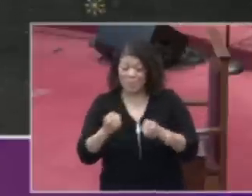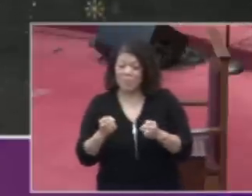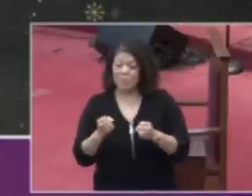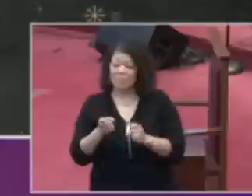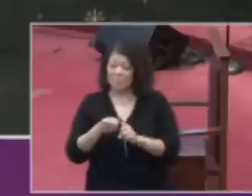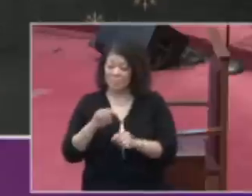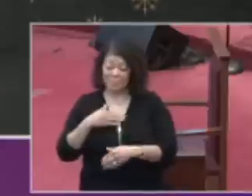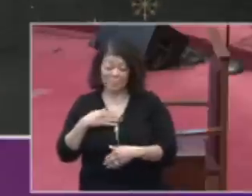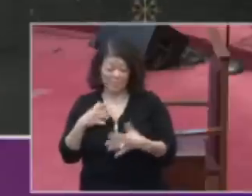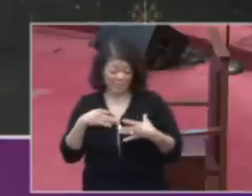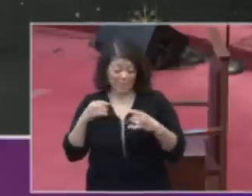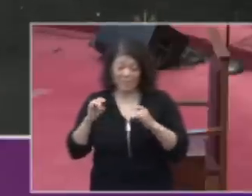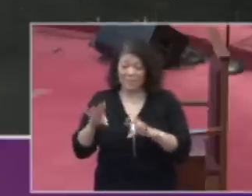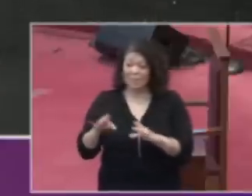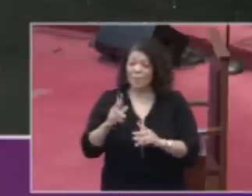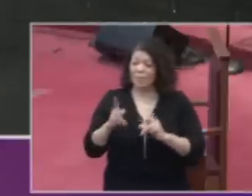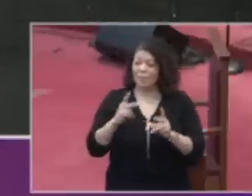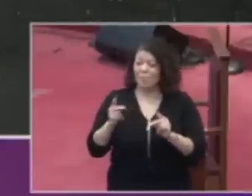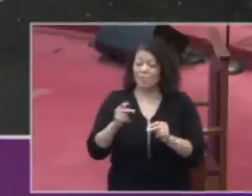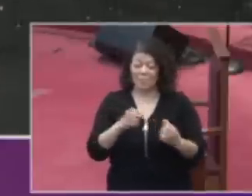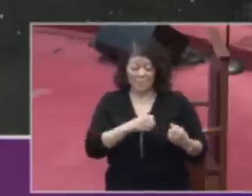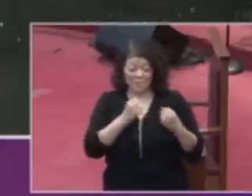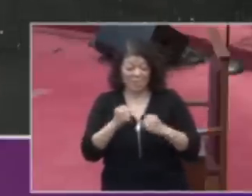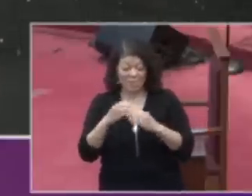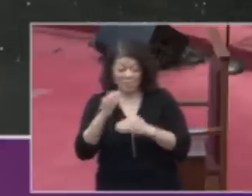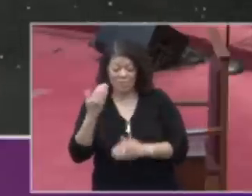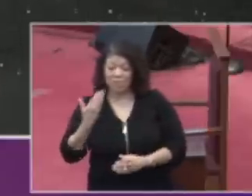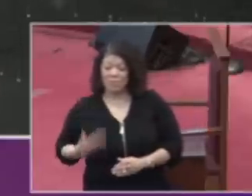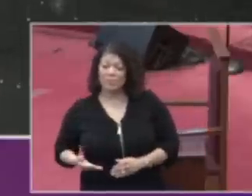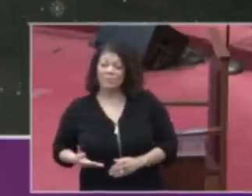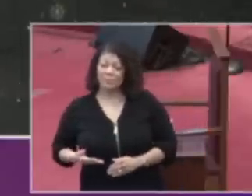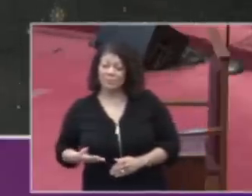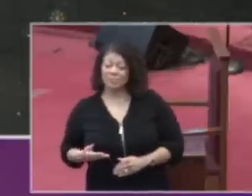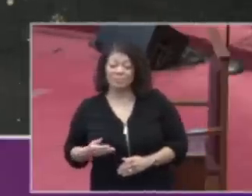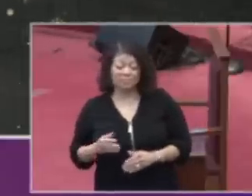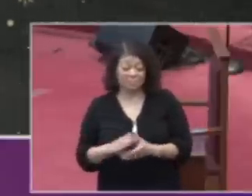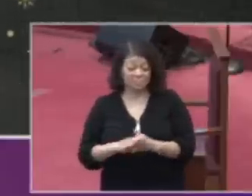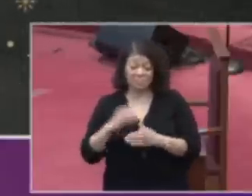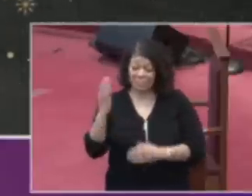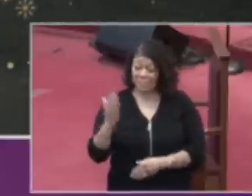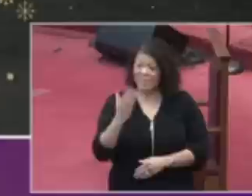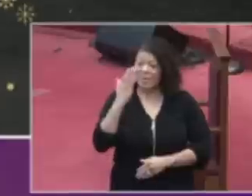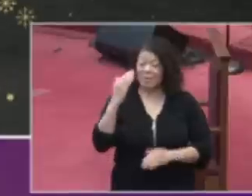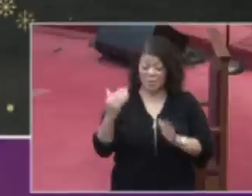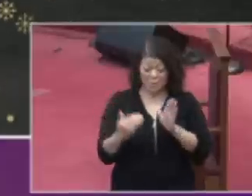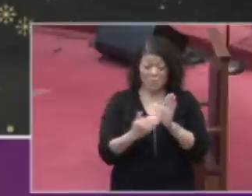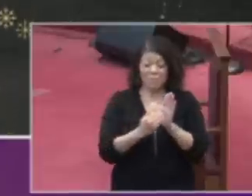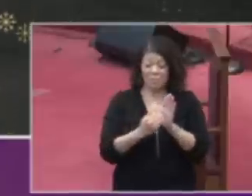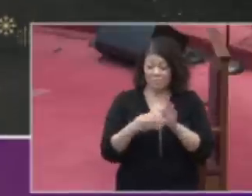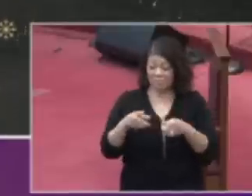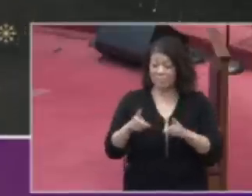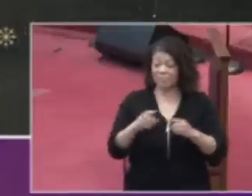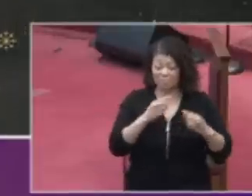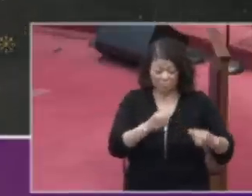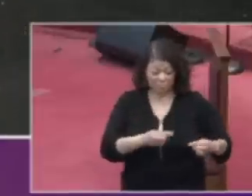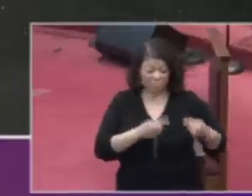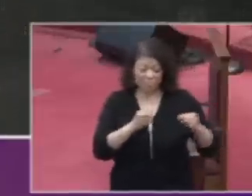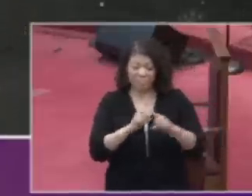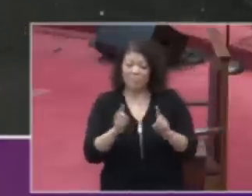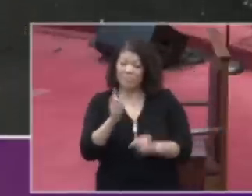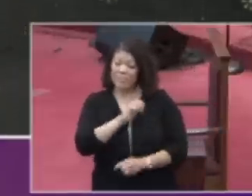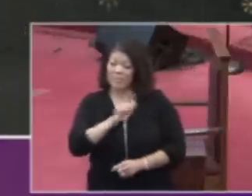foes who were too strong for me. They confronted me in the day of my disaster. But the Lord was